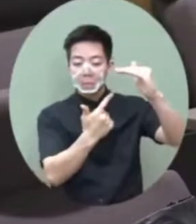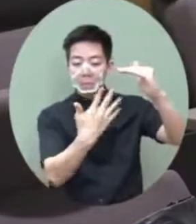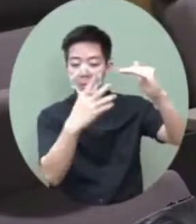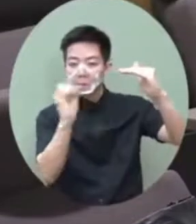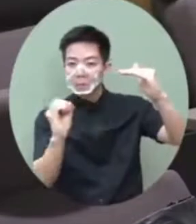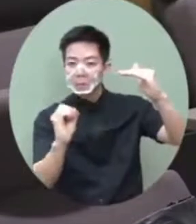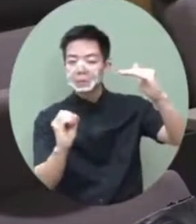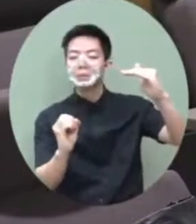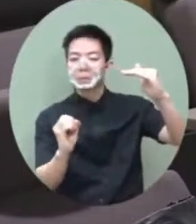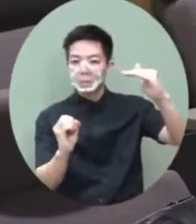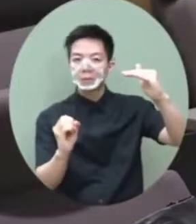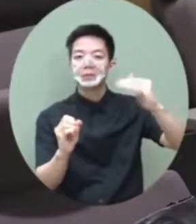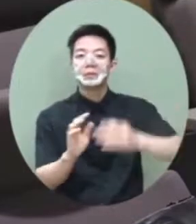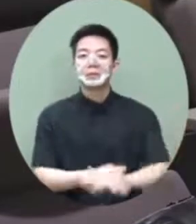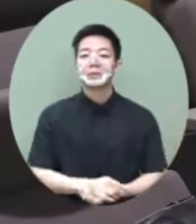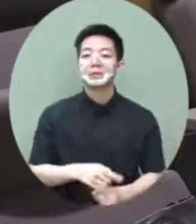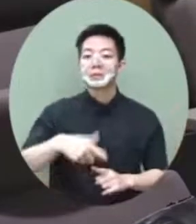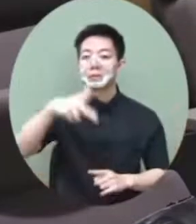out some sort of